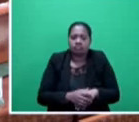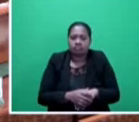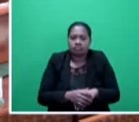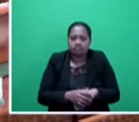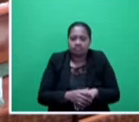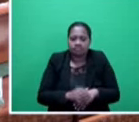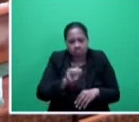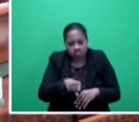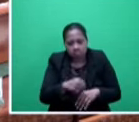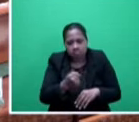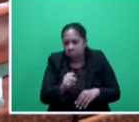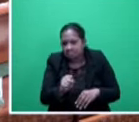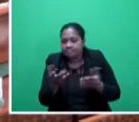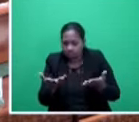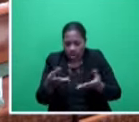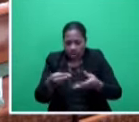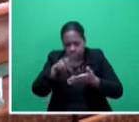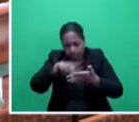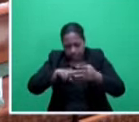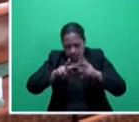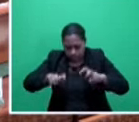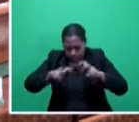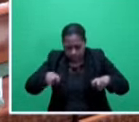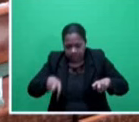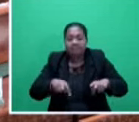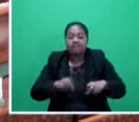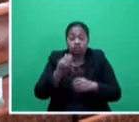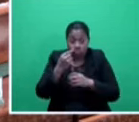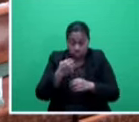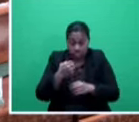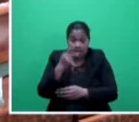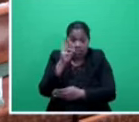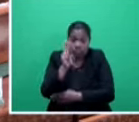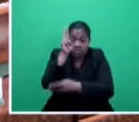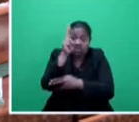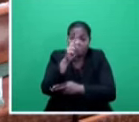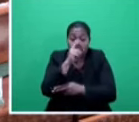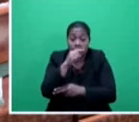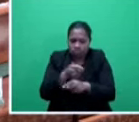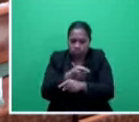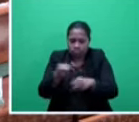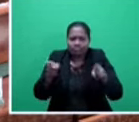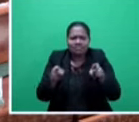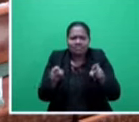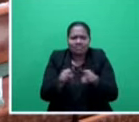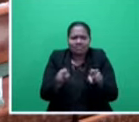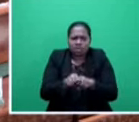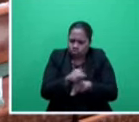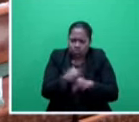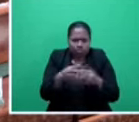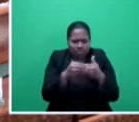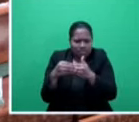Honourable Members, as representatives of the people, you are drivers of actions